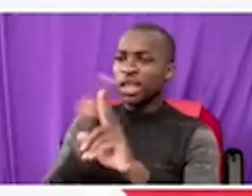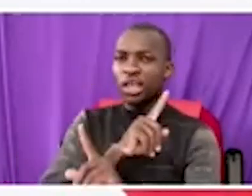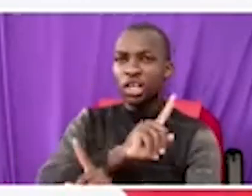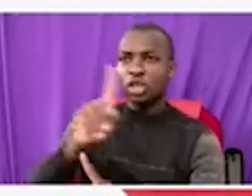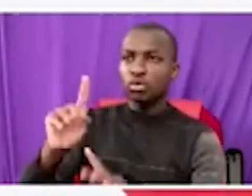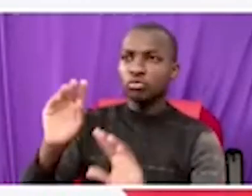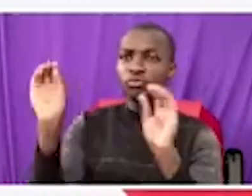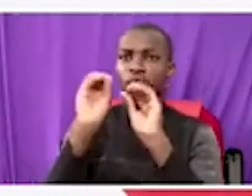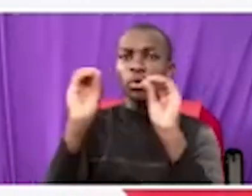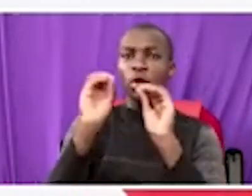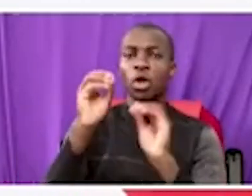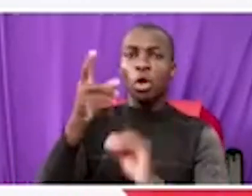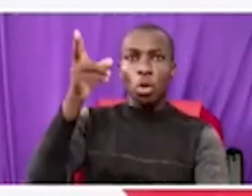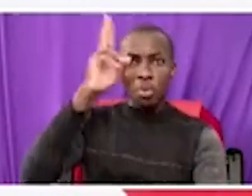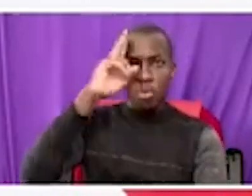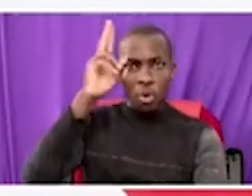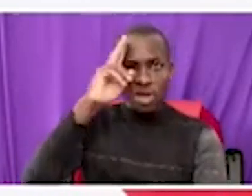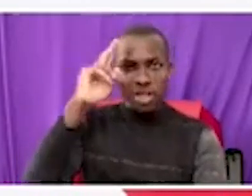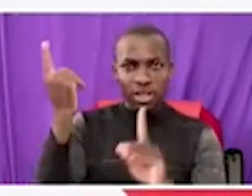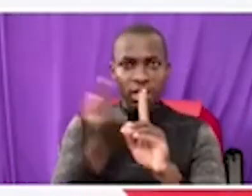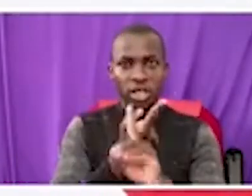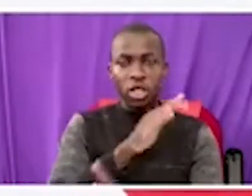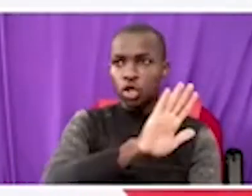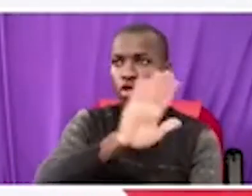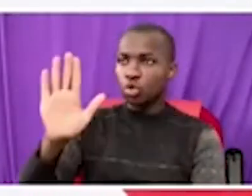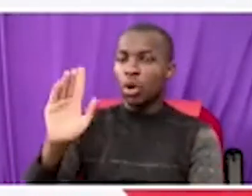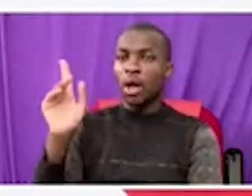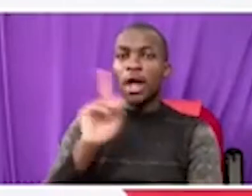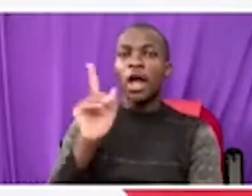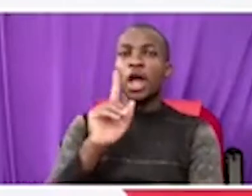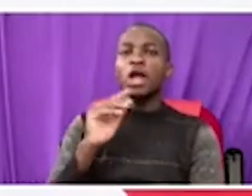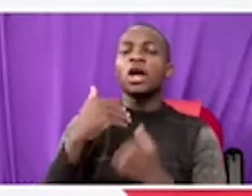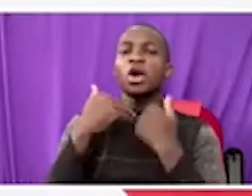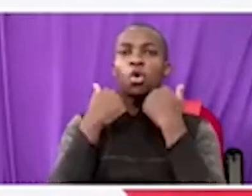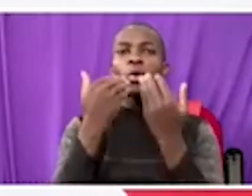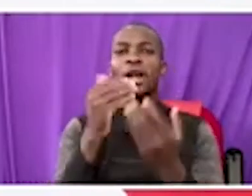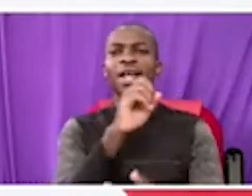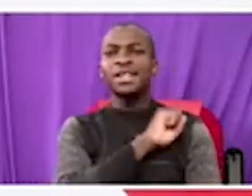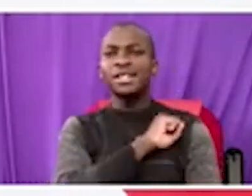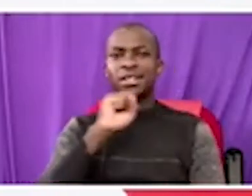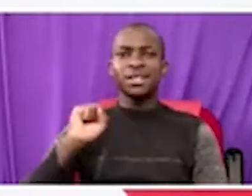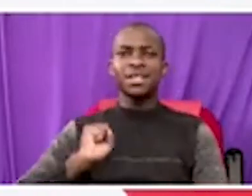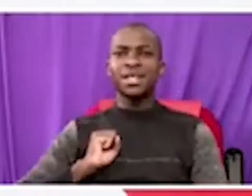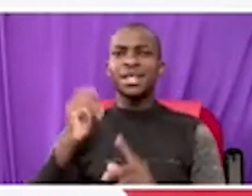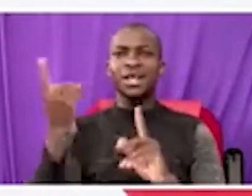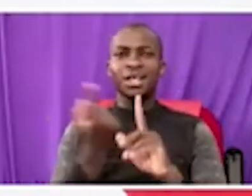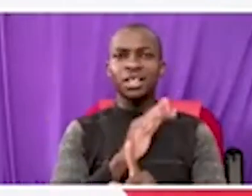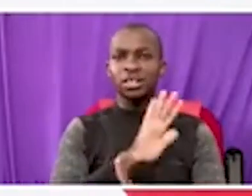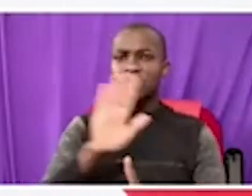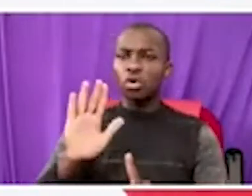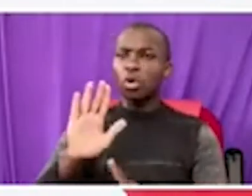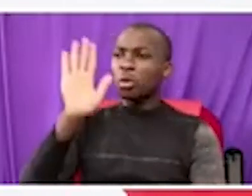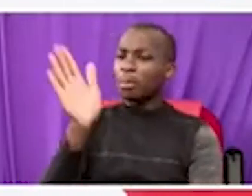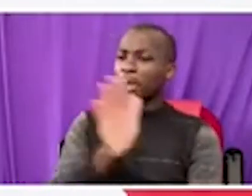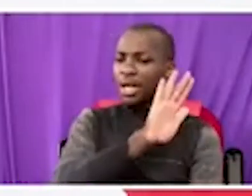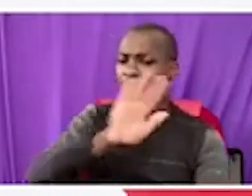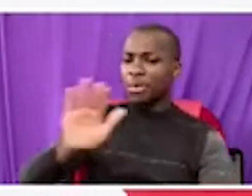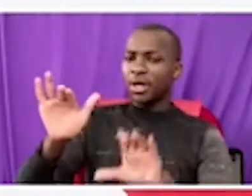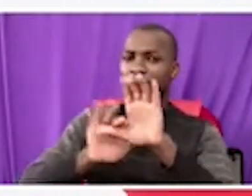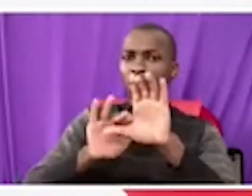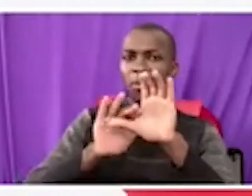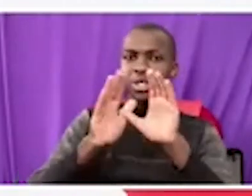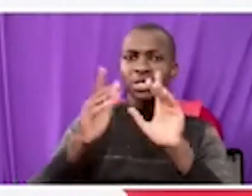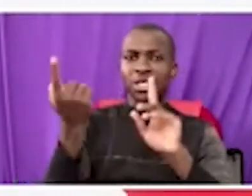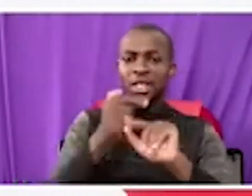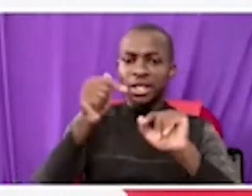No policeman will heal you. No senator will heal this motherland. No member of parliament will heal this motherland. The